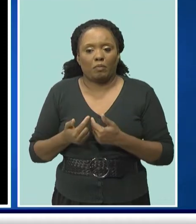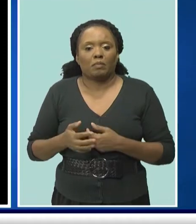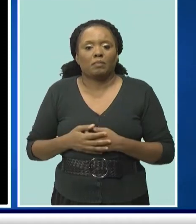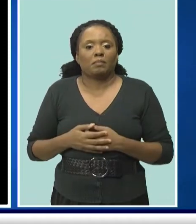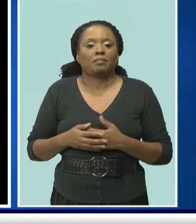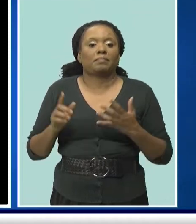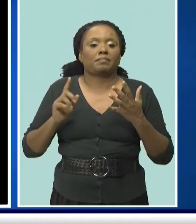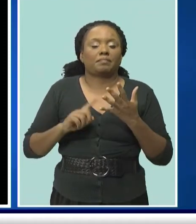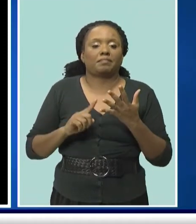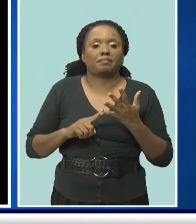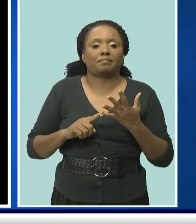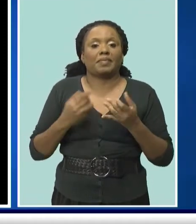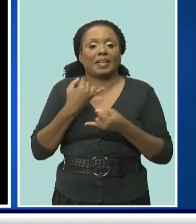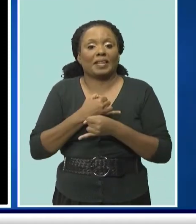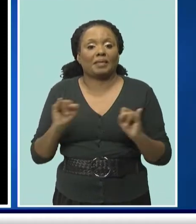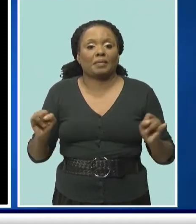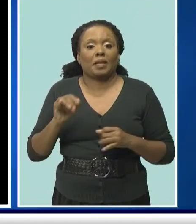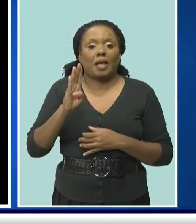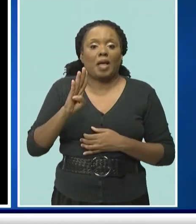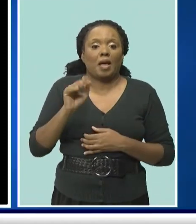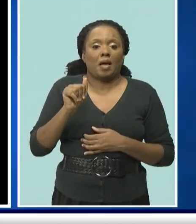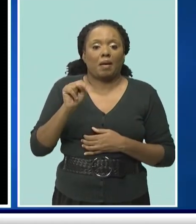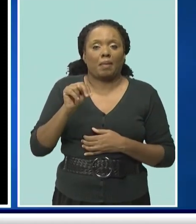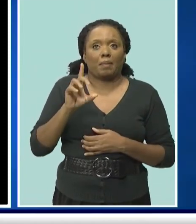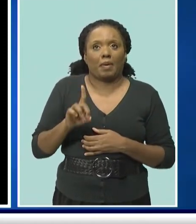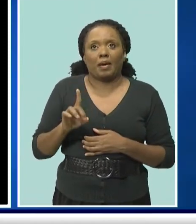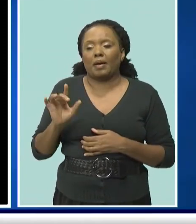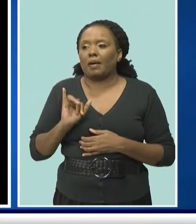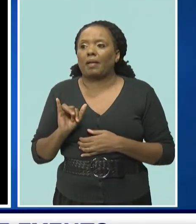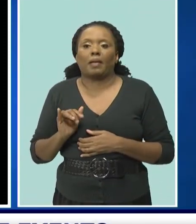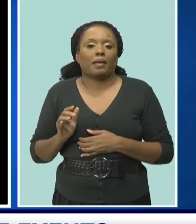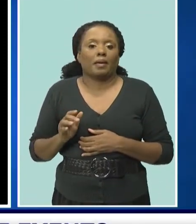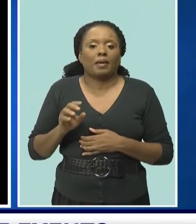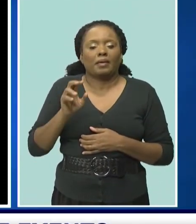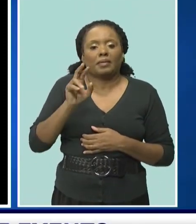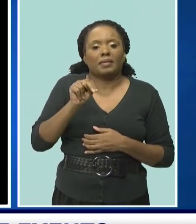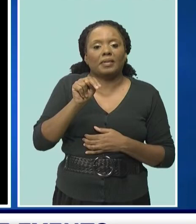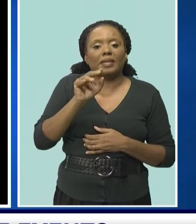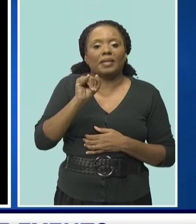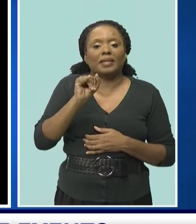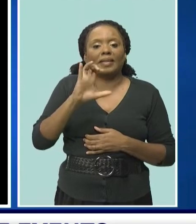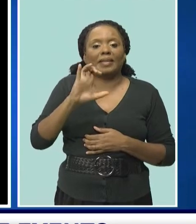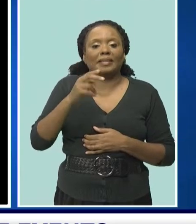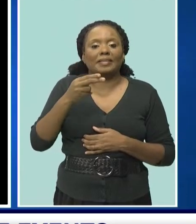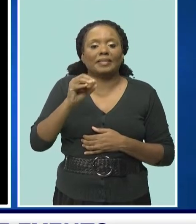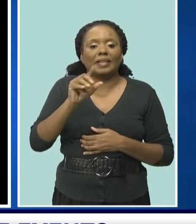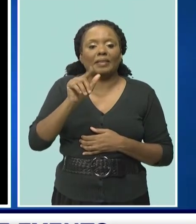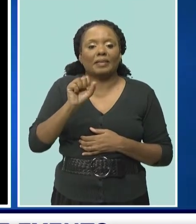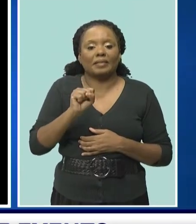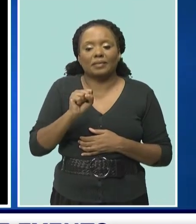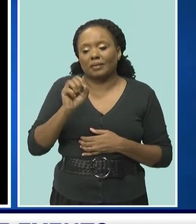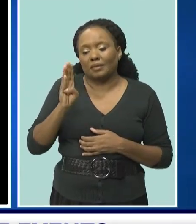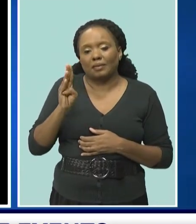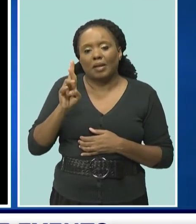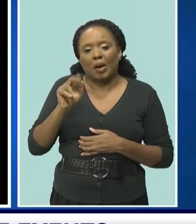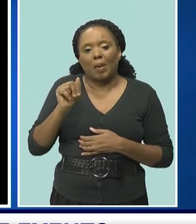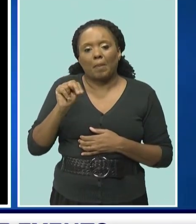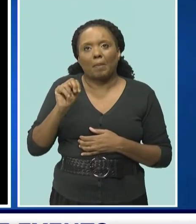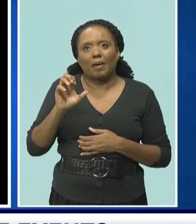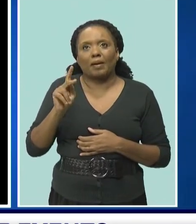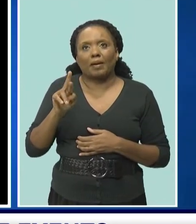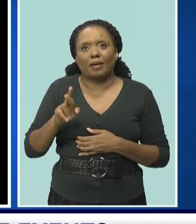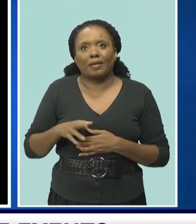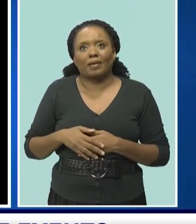Independence Band led by Darian Bailey, featuring the likes of Nicholas Branker at some points throughout their performances. And now you can